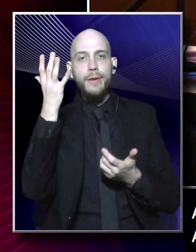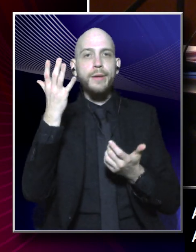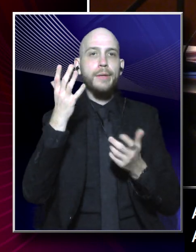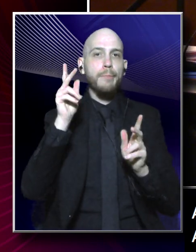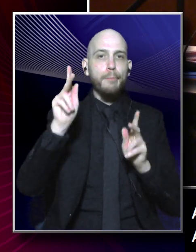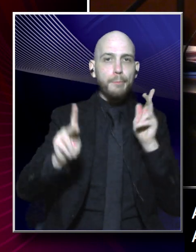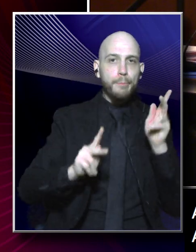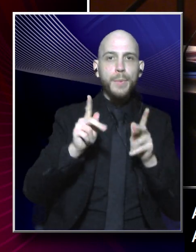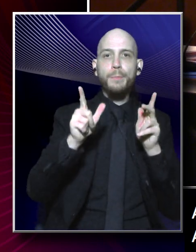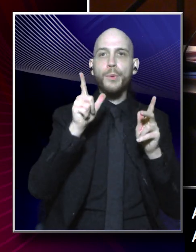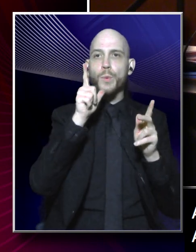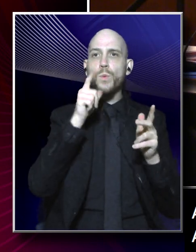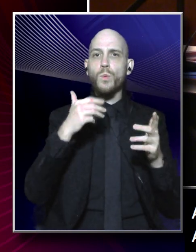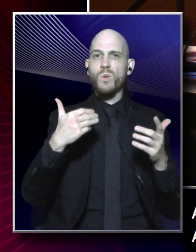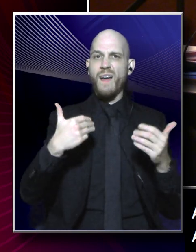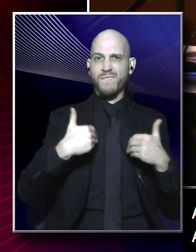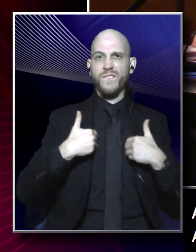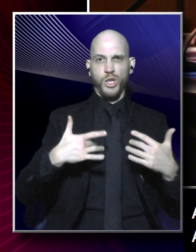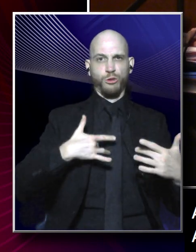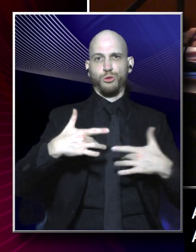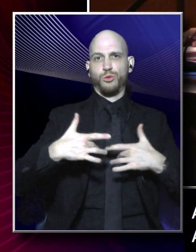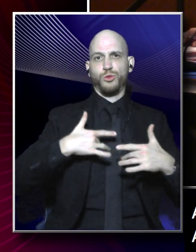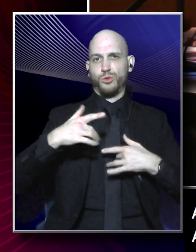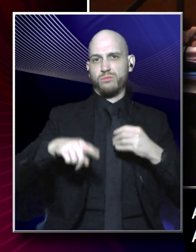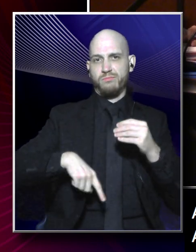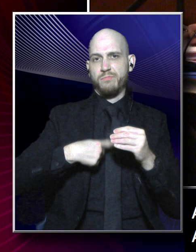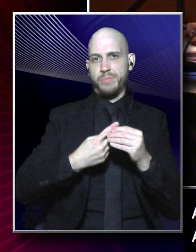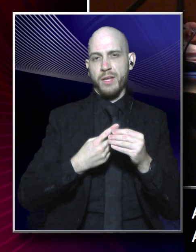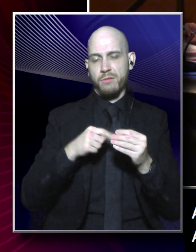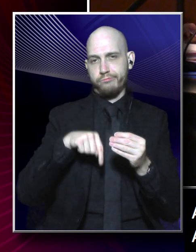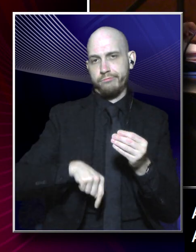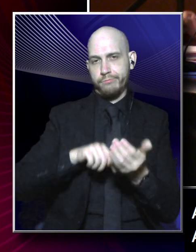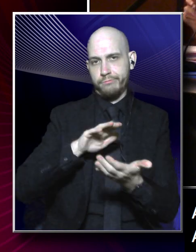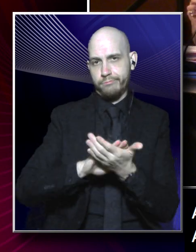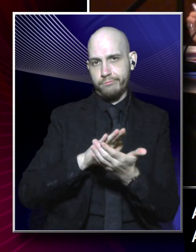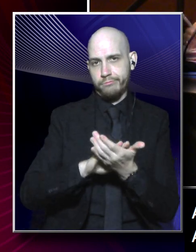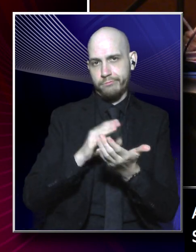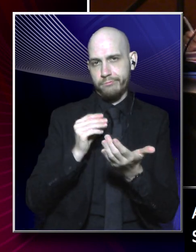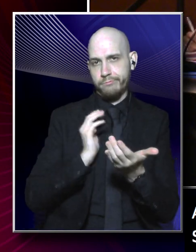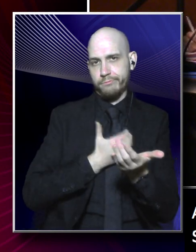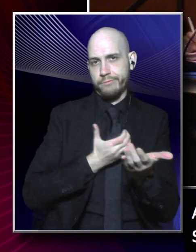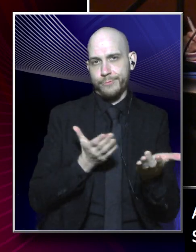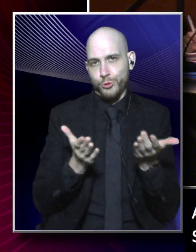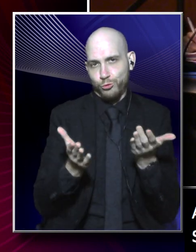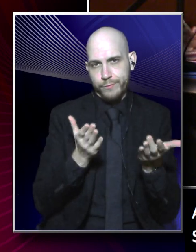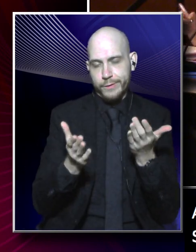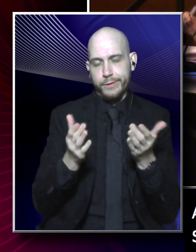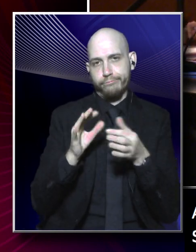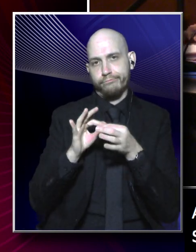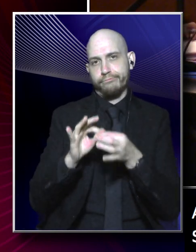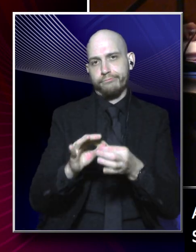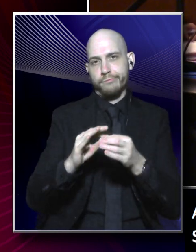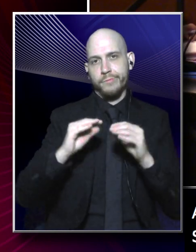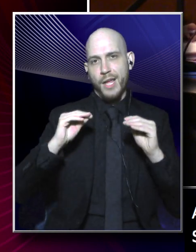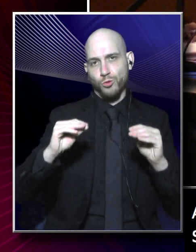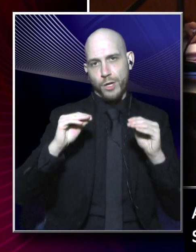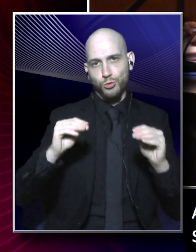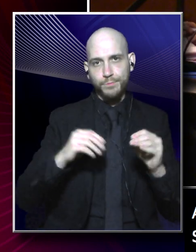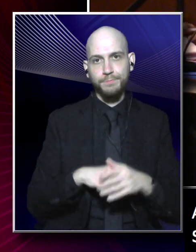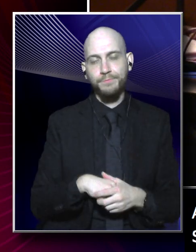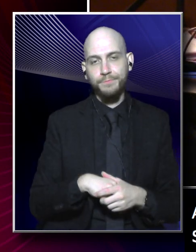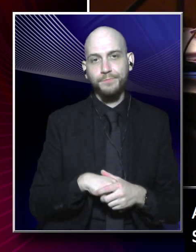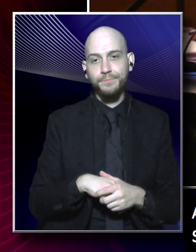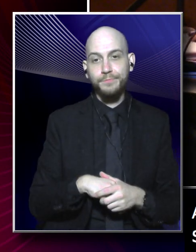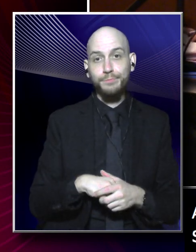their concerns with us and our services in education. So Ms. Grandin comes with